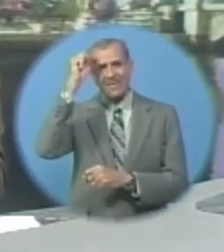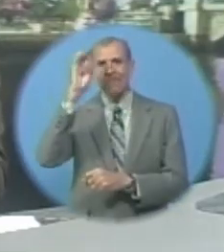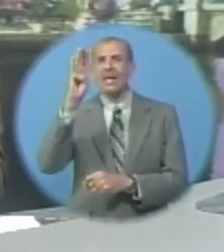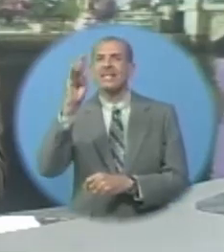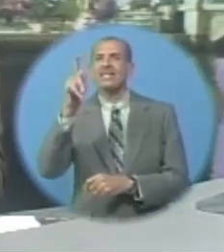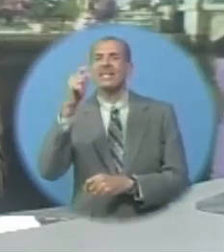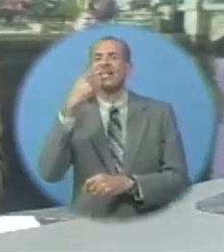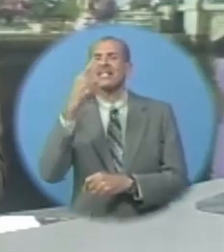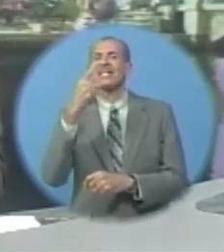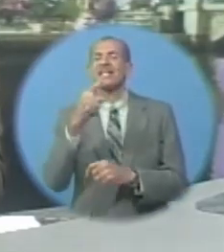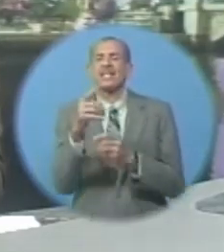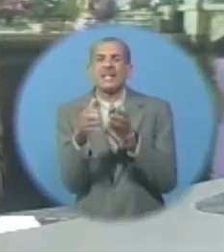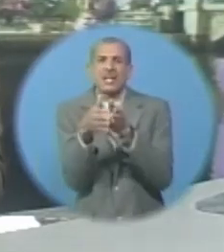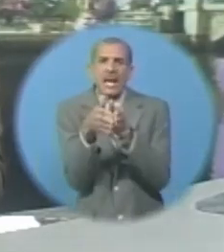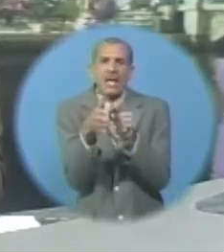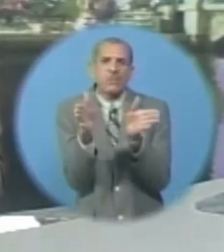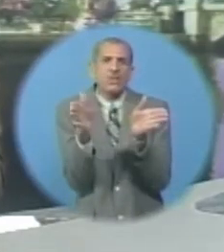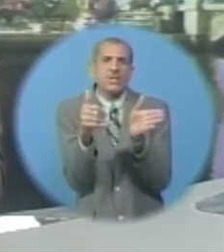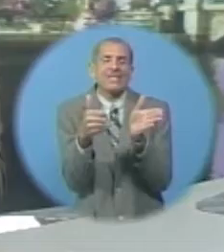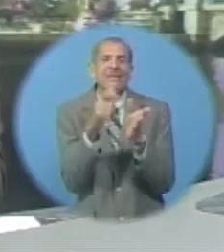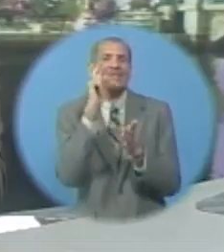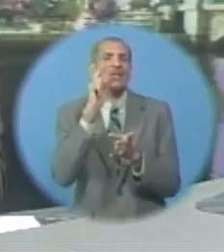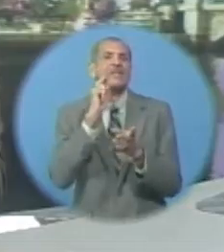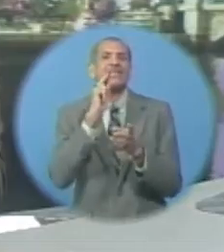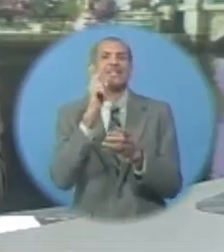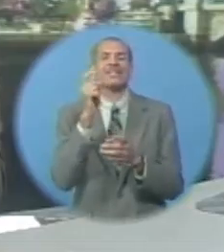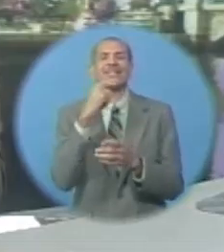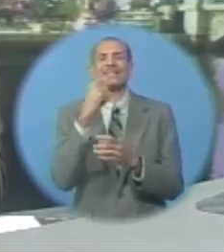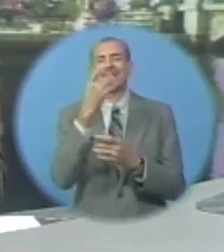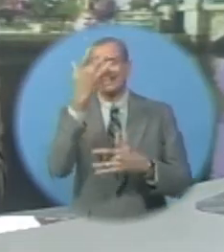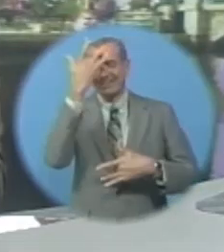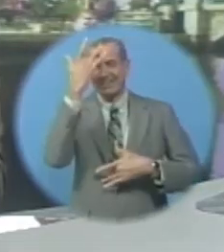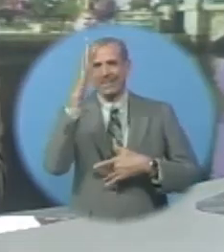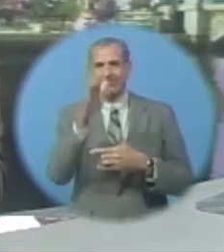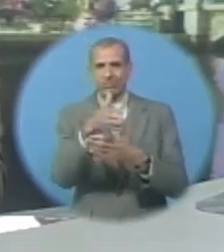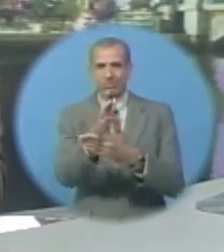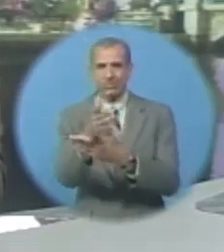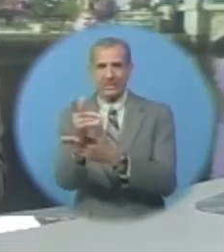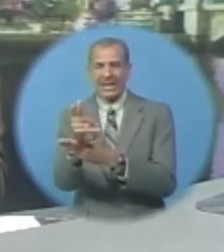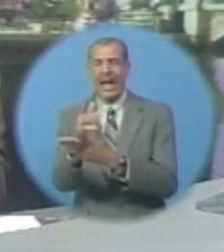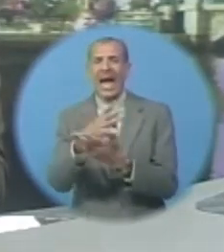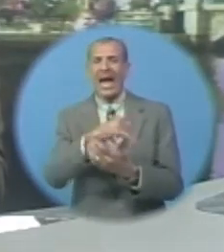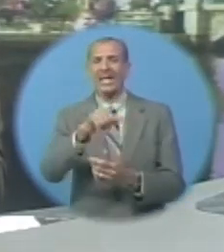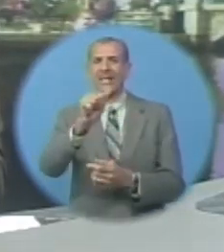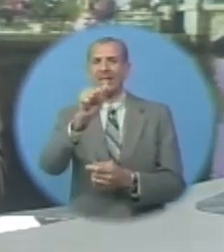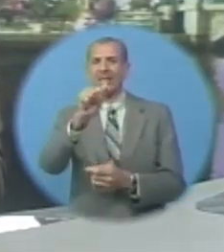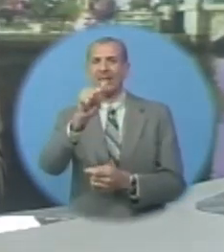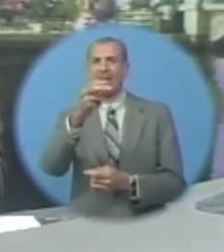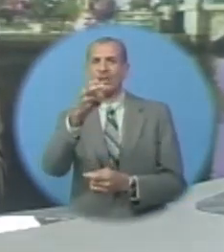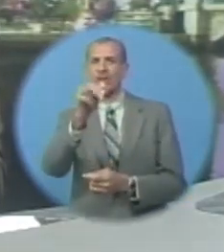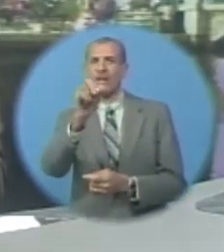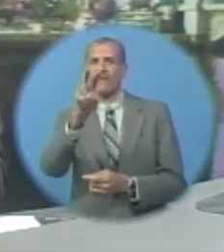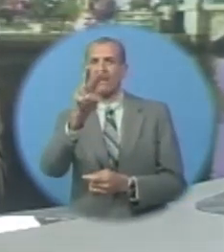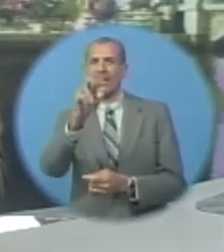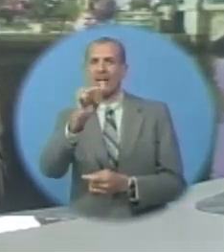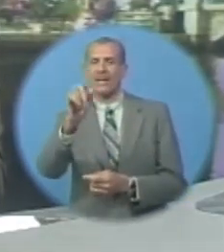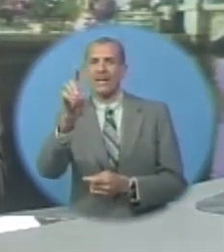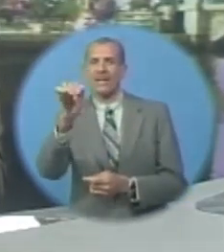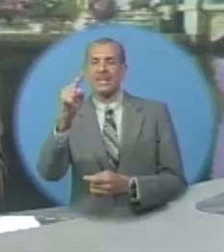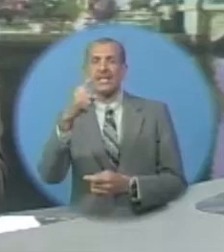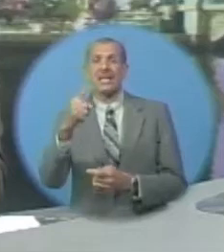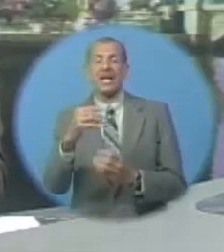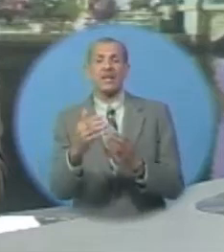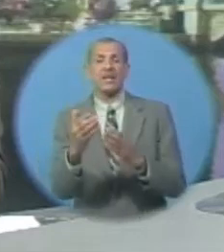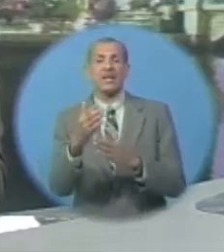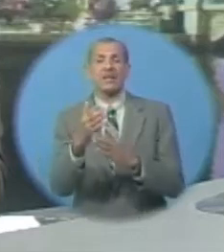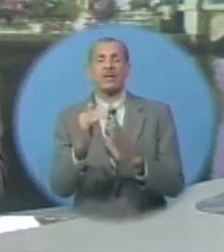population is exposing themselves to sexually transmitted infections and HIV and AIDS. He sees the growth of these enhancement